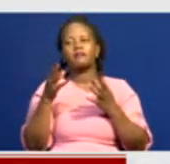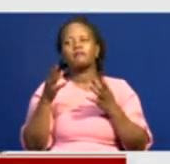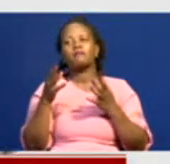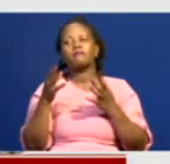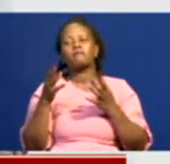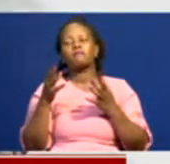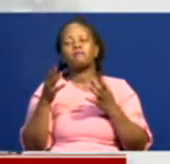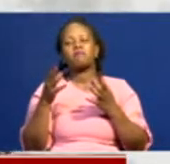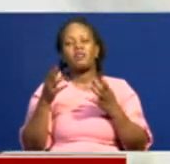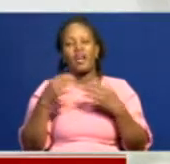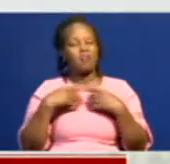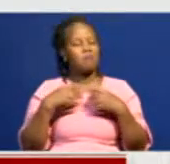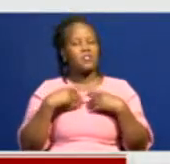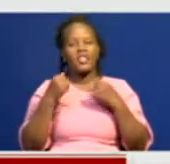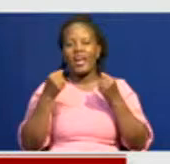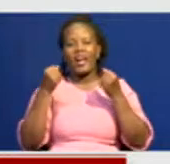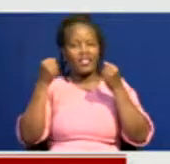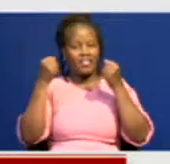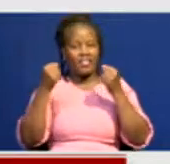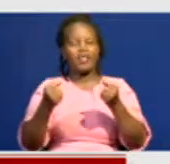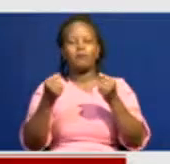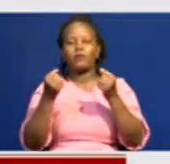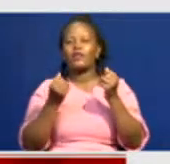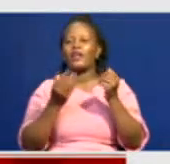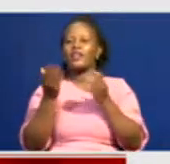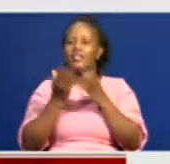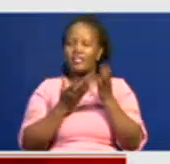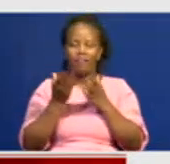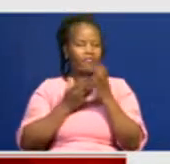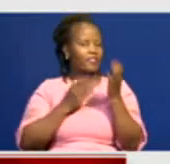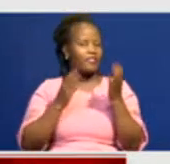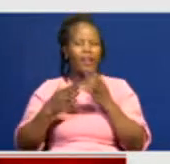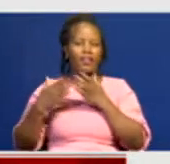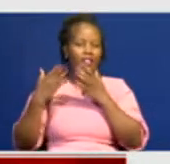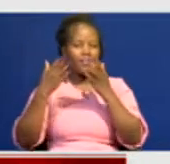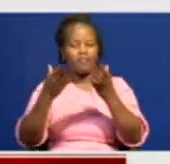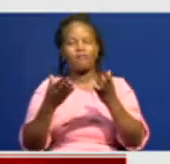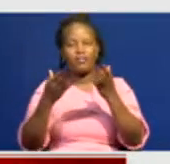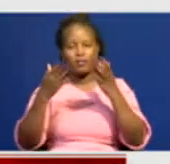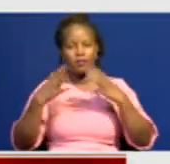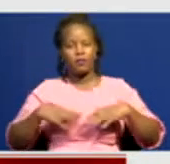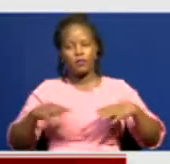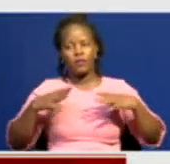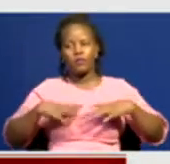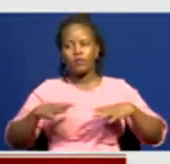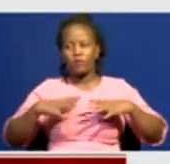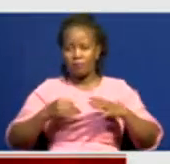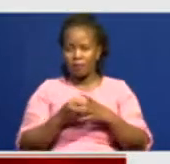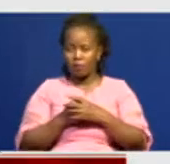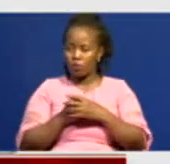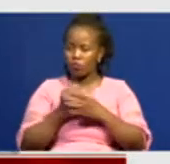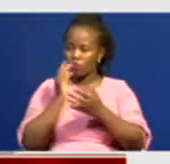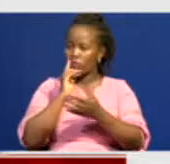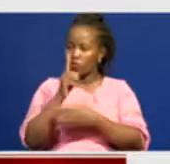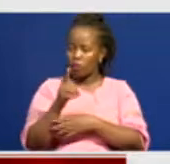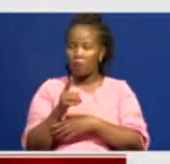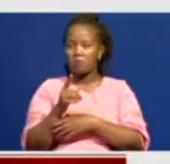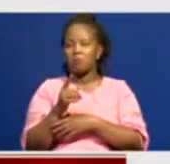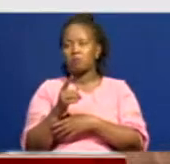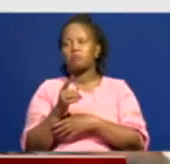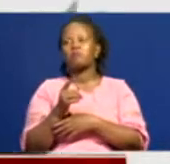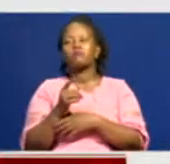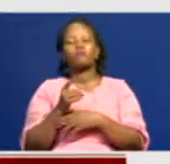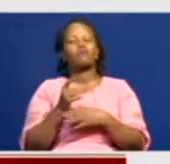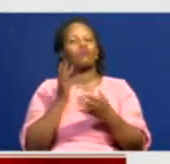Imekoma kako, imekataa kutamka kwa tumbo. Sinaona hiyo.